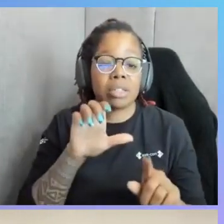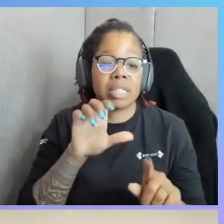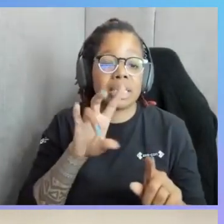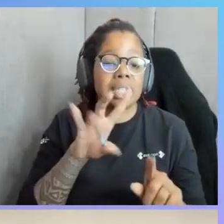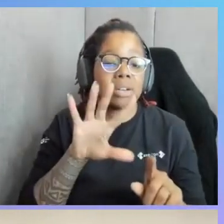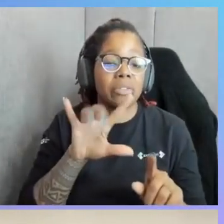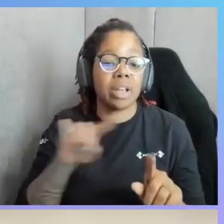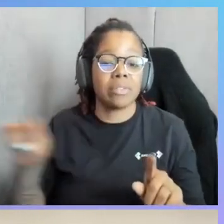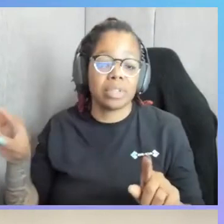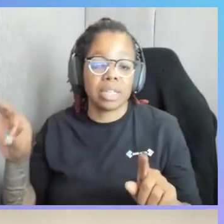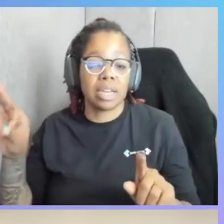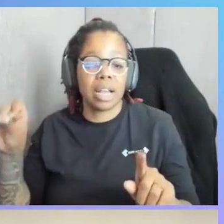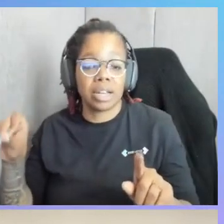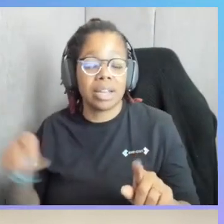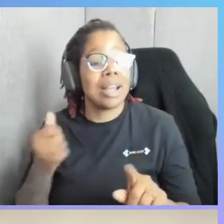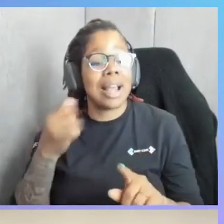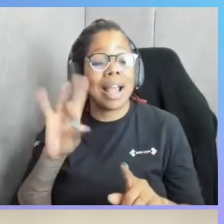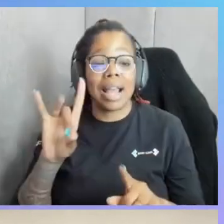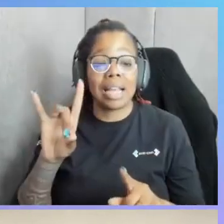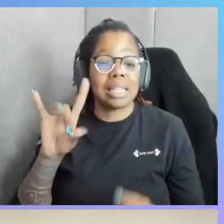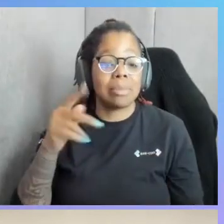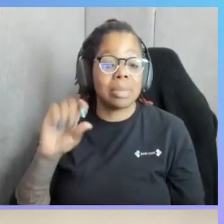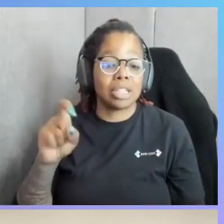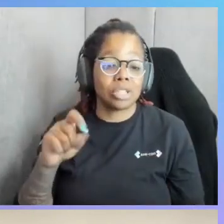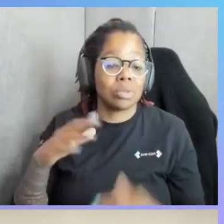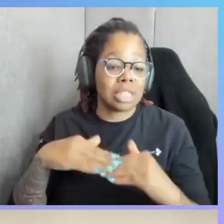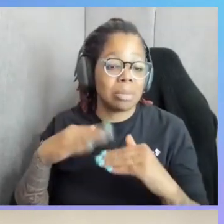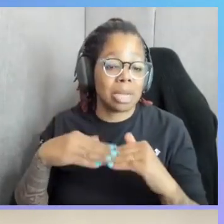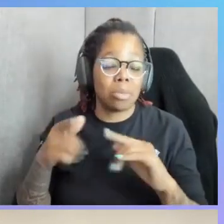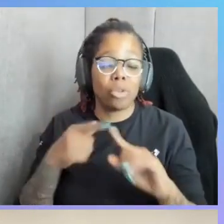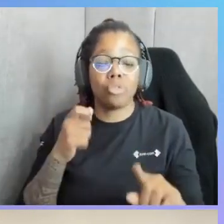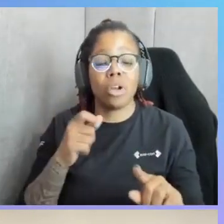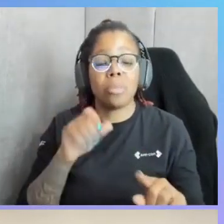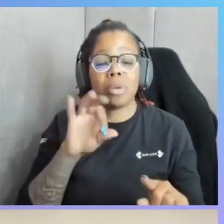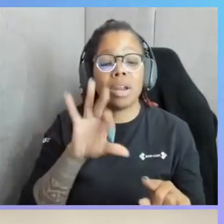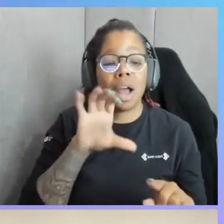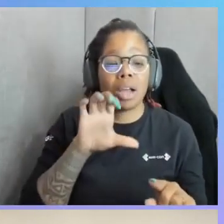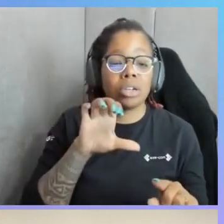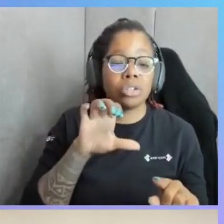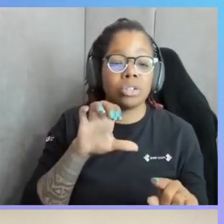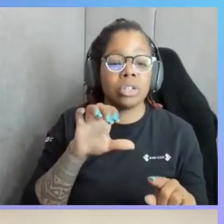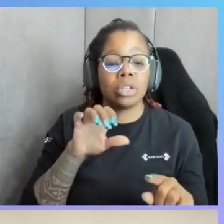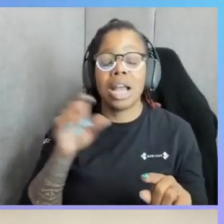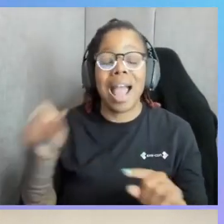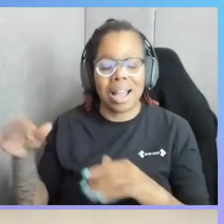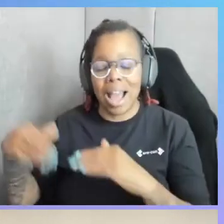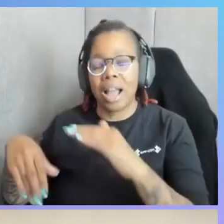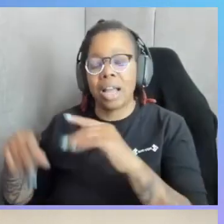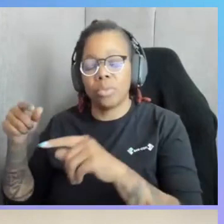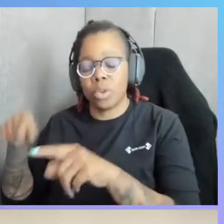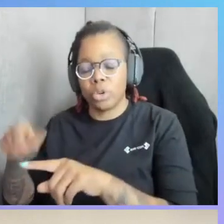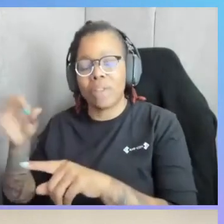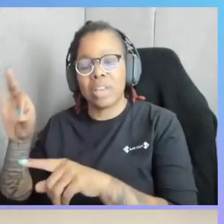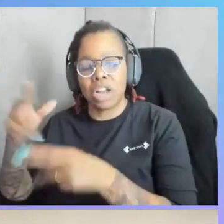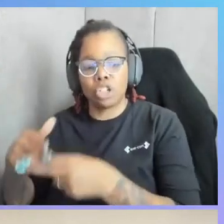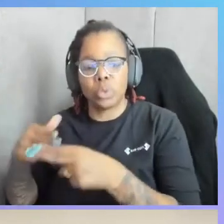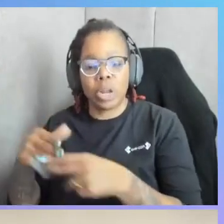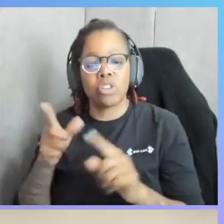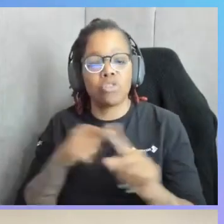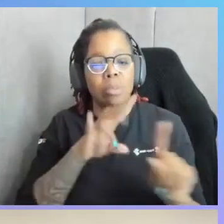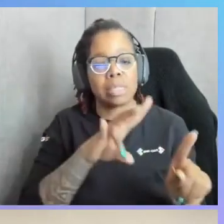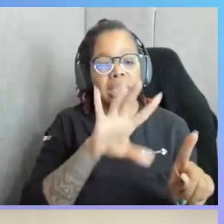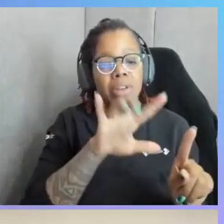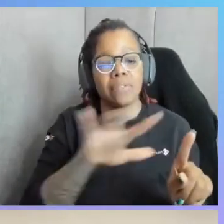to 90. 18 pixel is the minimum at 900 from 75 to 90. The font